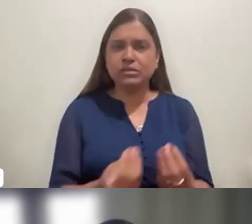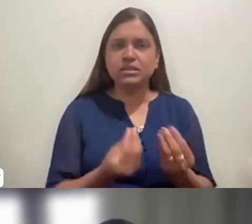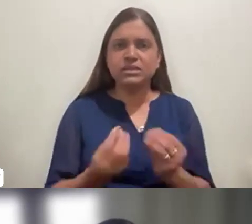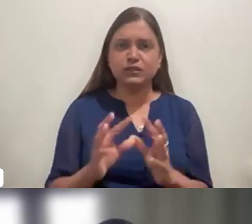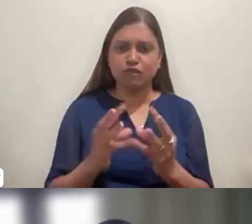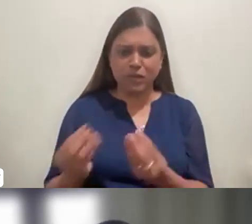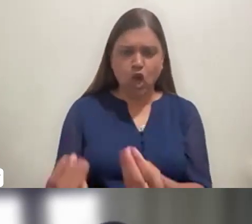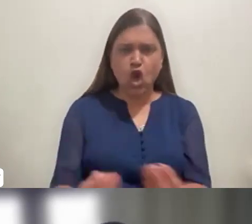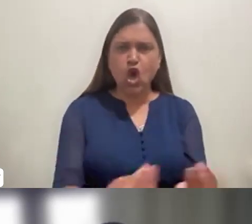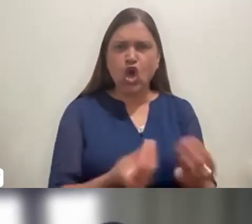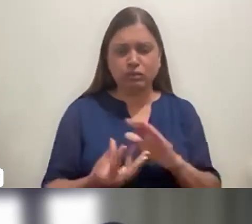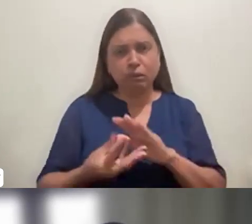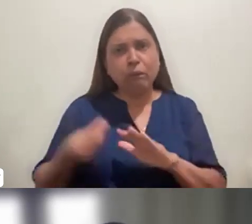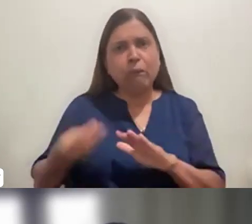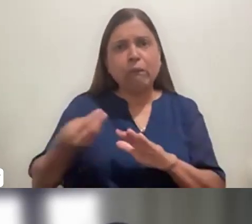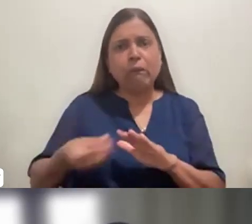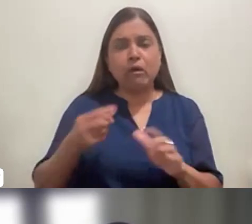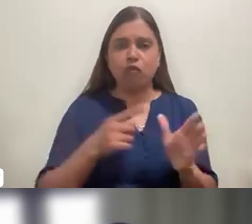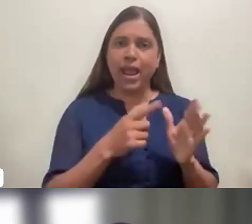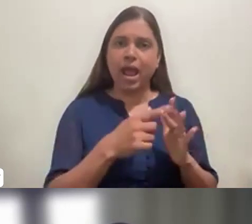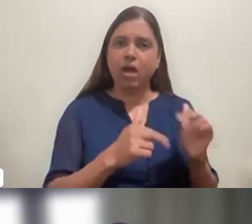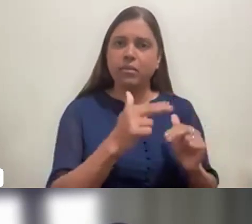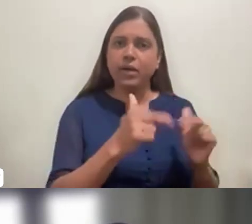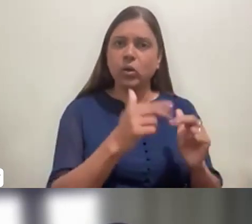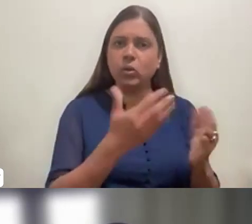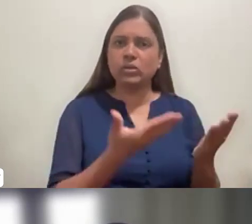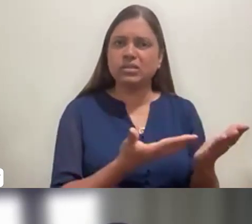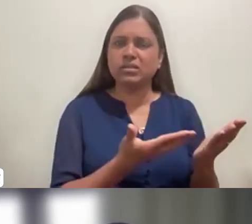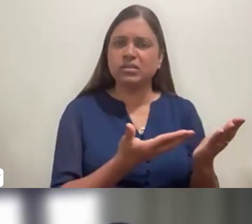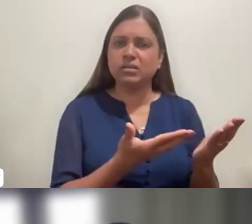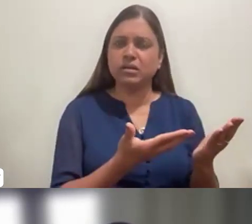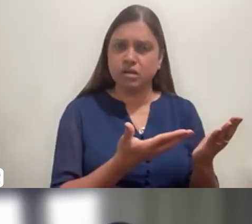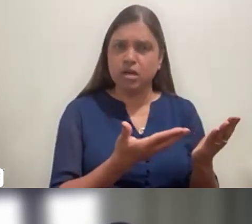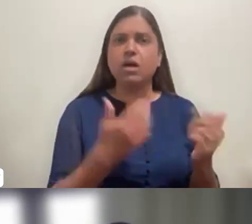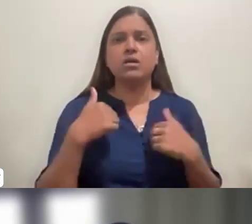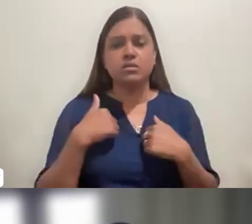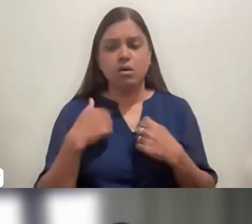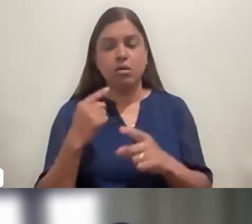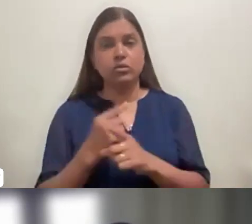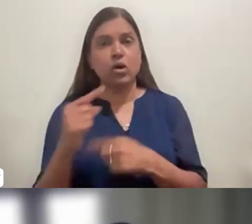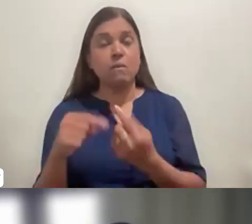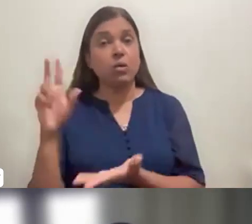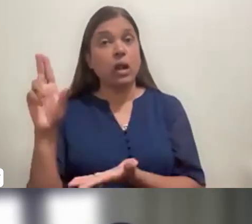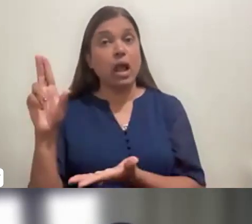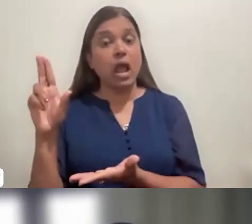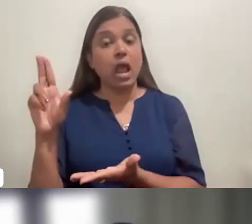So I would suggest perhaps promoting the